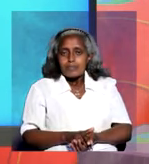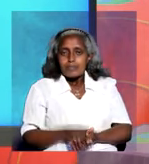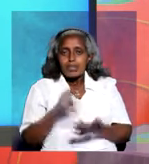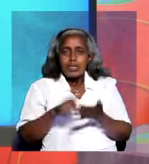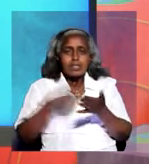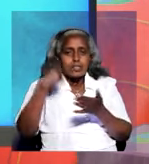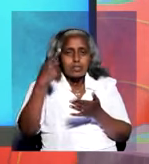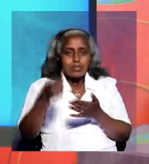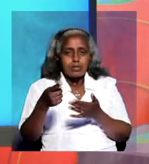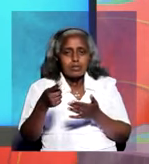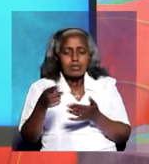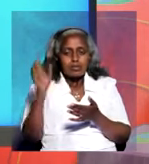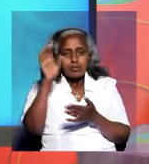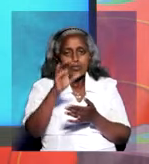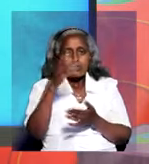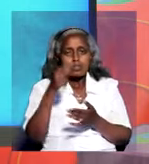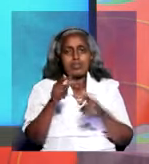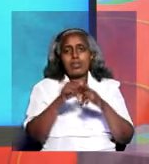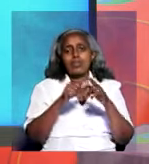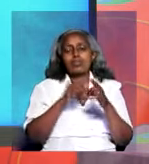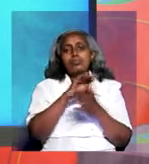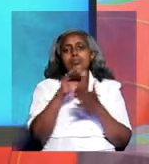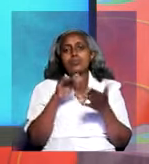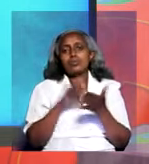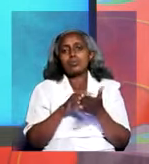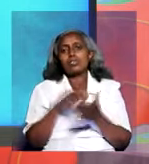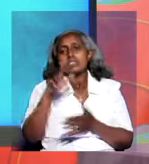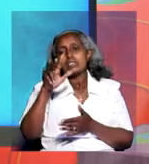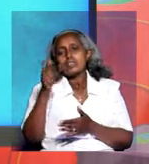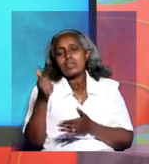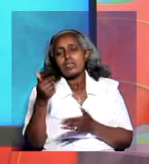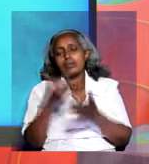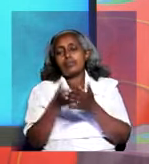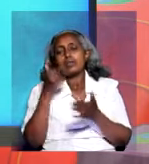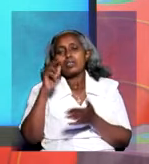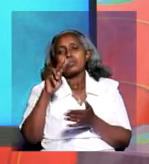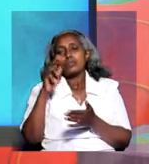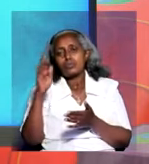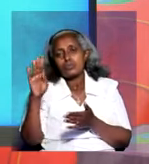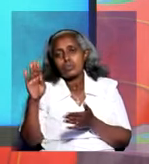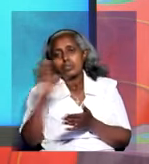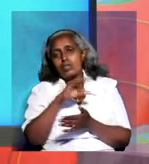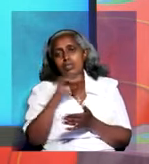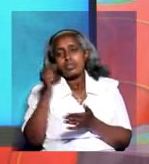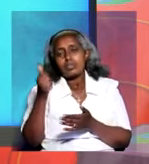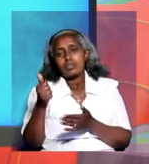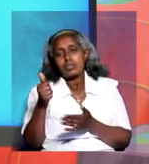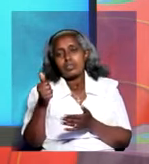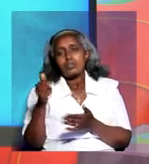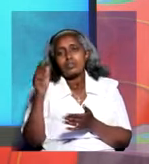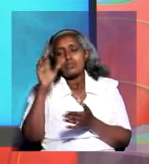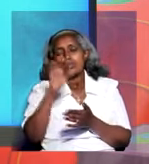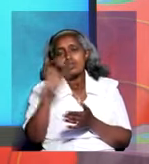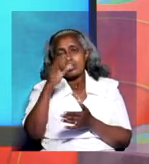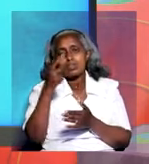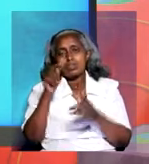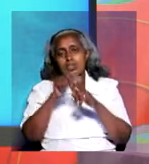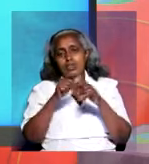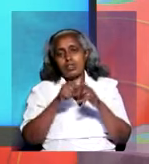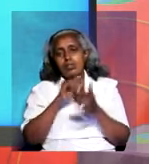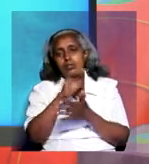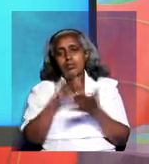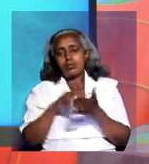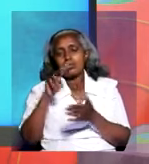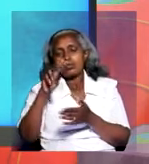The next one, we are asked to find the angle between 3a minus 2b and a. To find the angle between